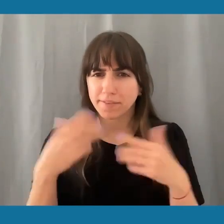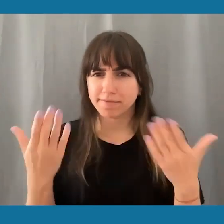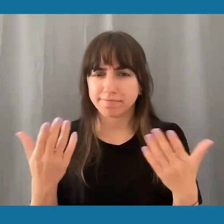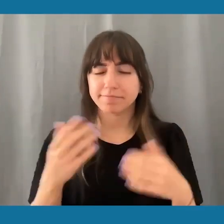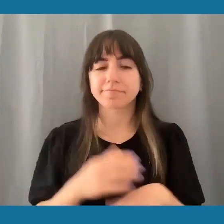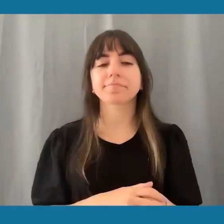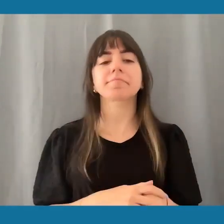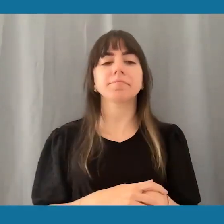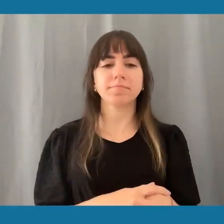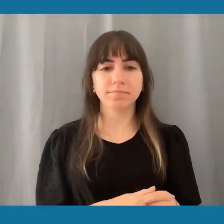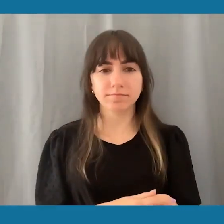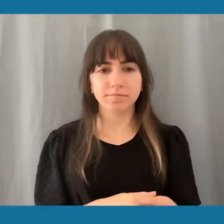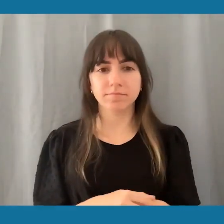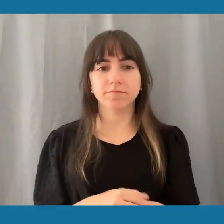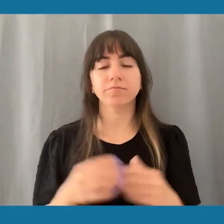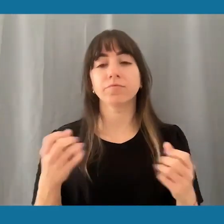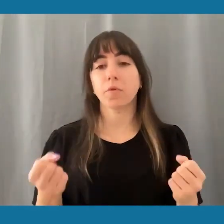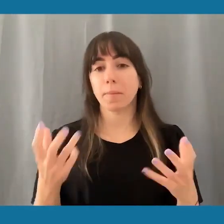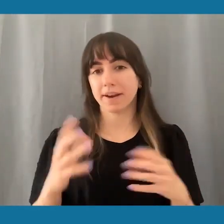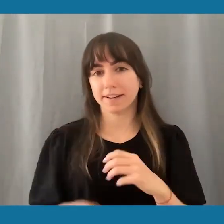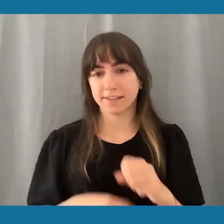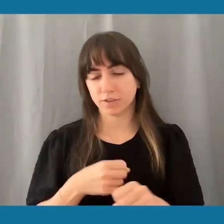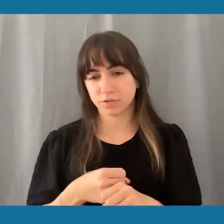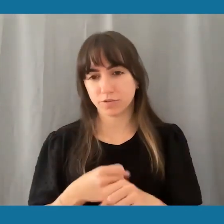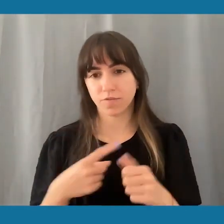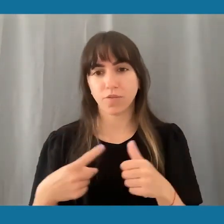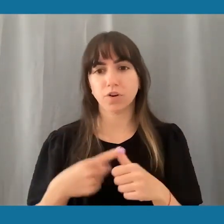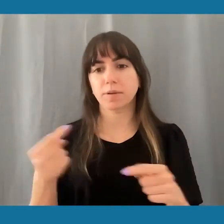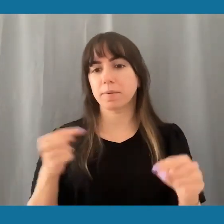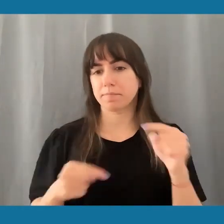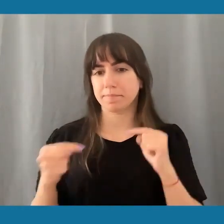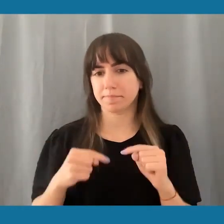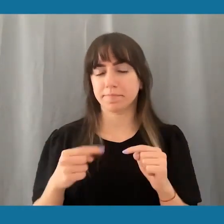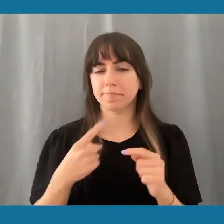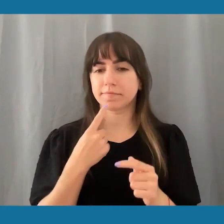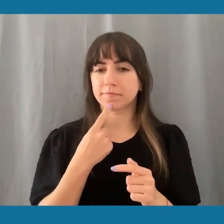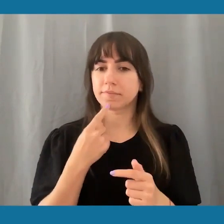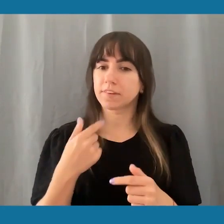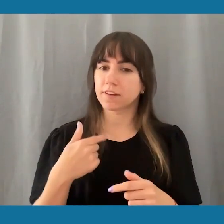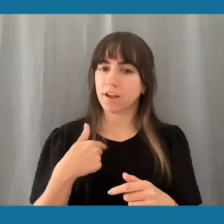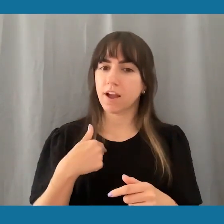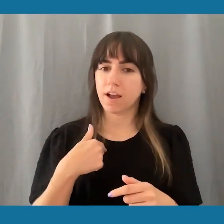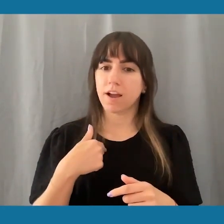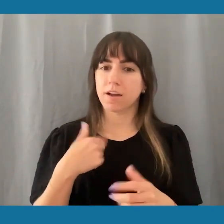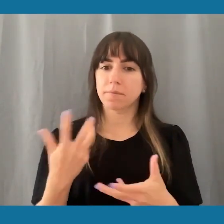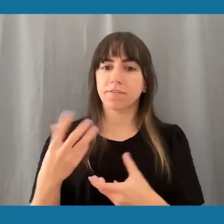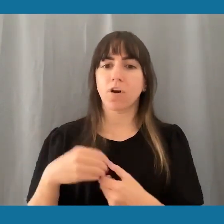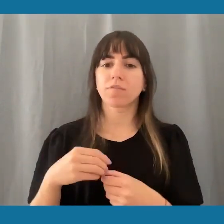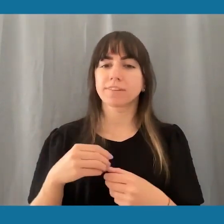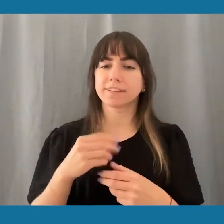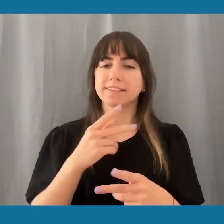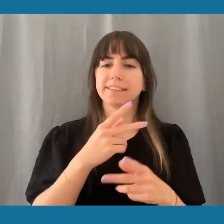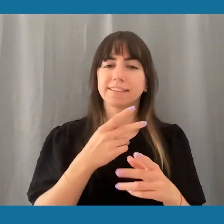the caretaking business for the developmentally disabled for over 23 plus years.